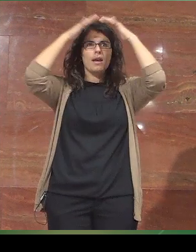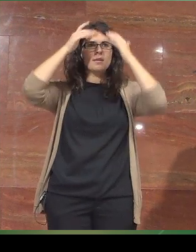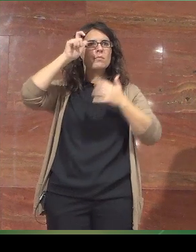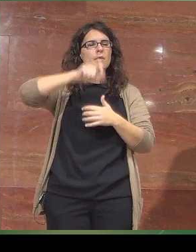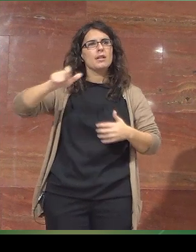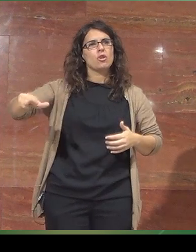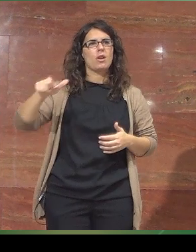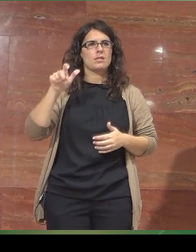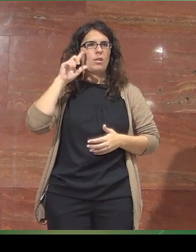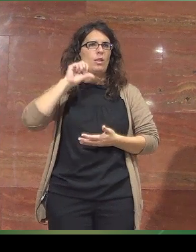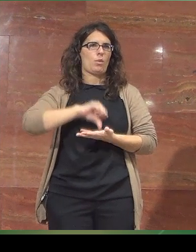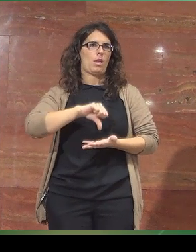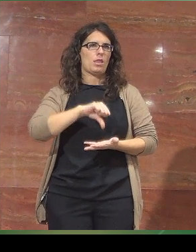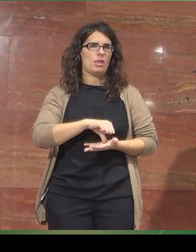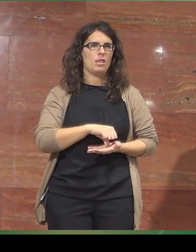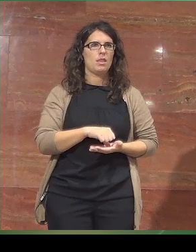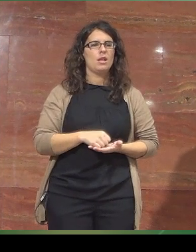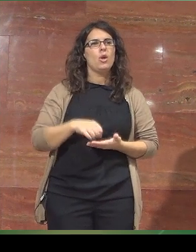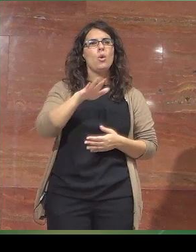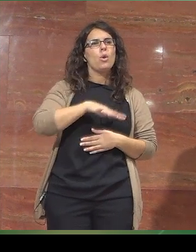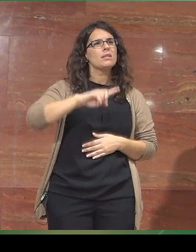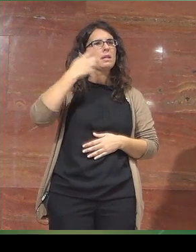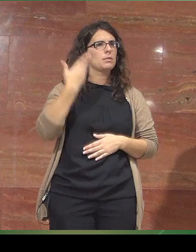what streets are important to them.